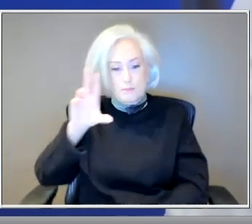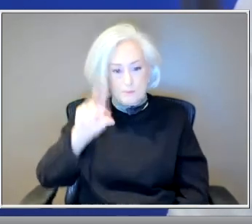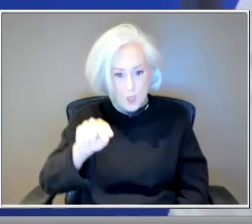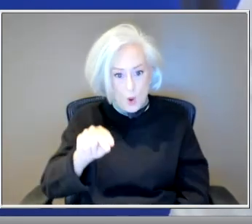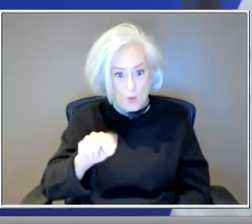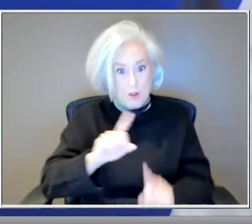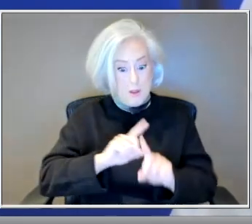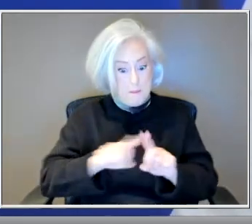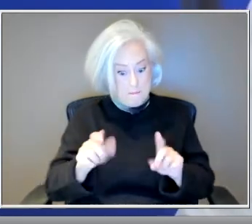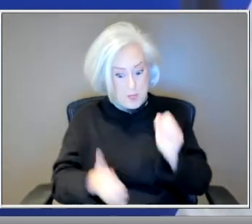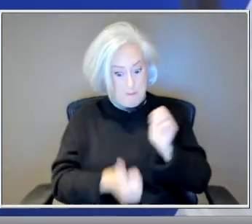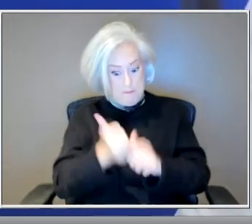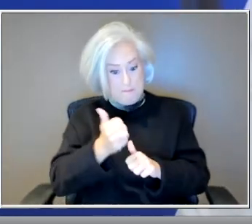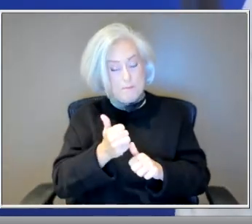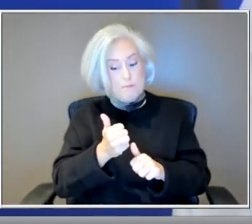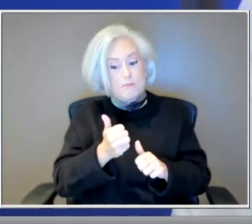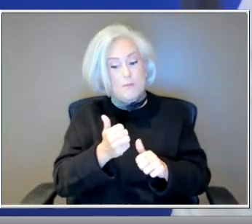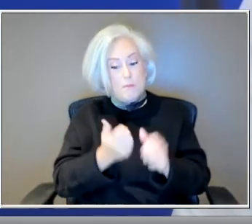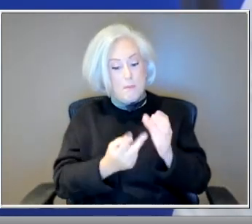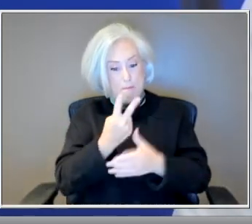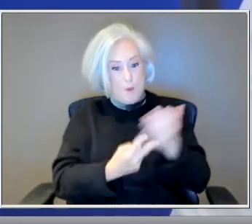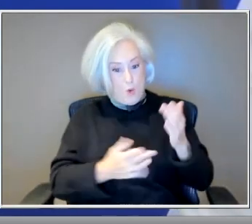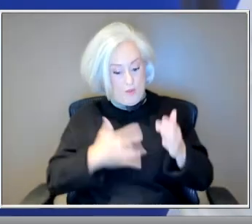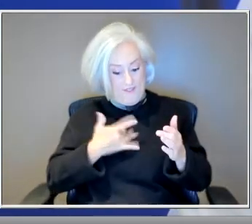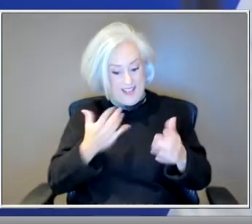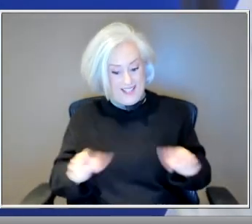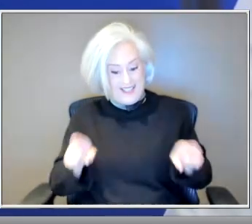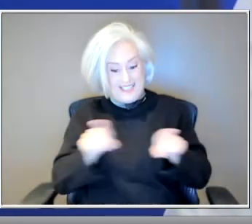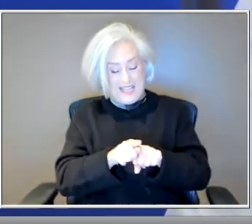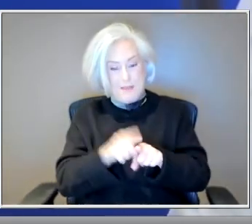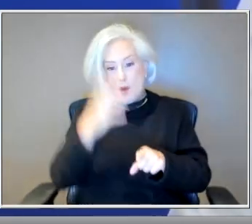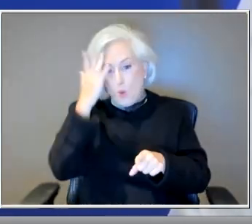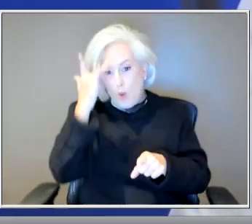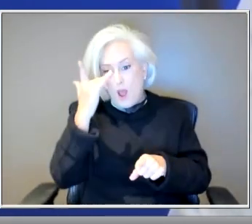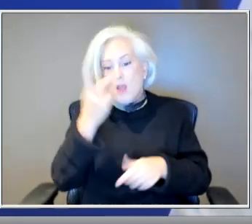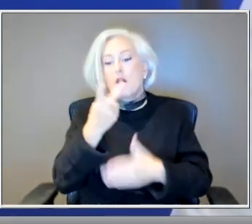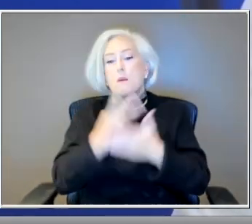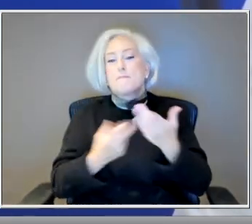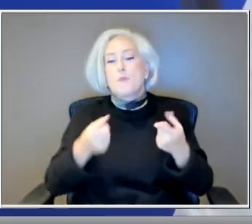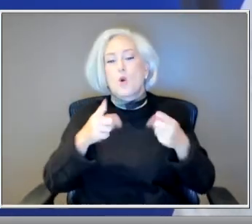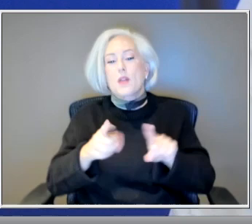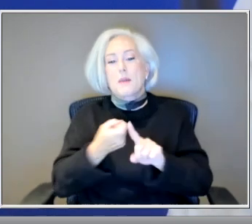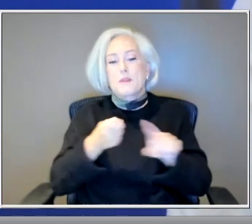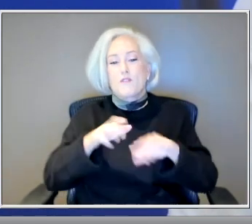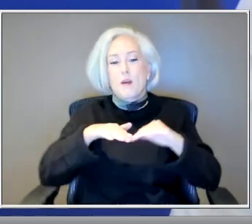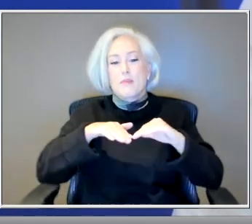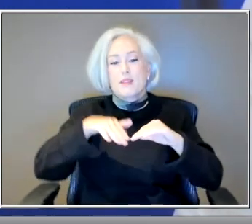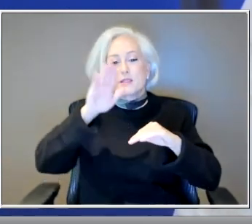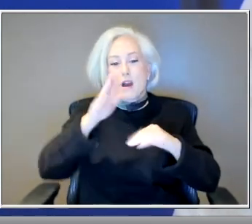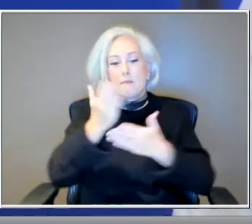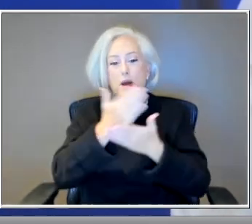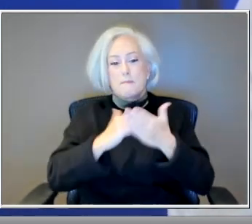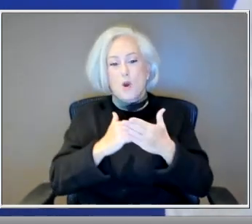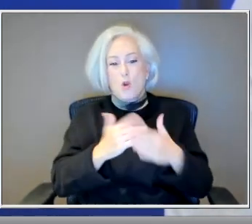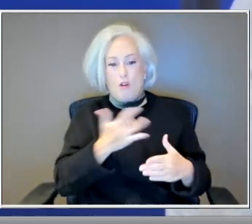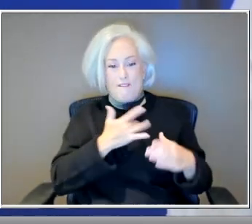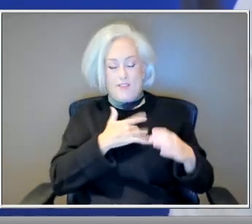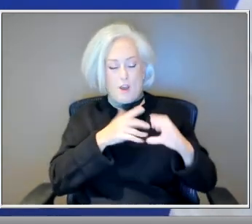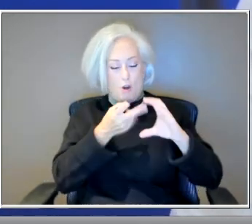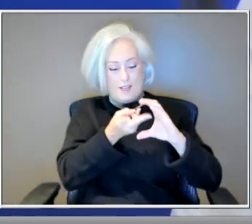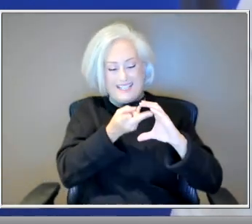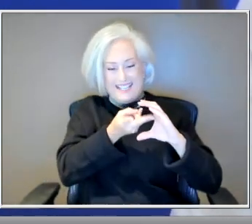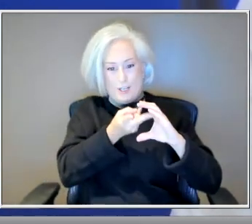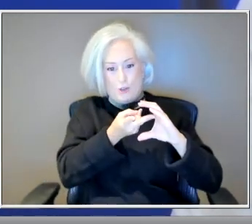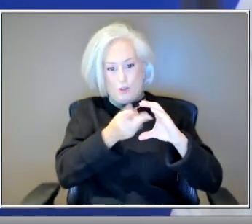and they're both can be very rapid, can be very fast. And so the traditional symptoms for this is shortness of breath, a lot of fatigue,